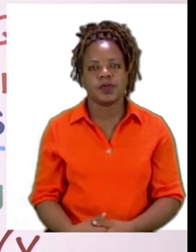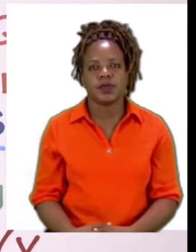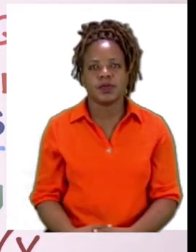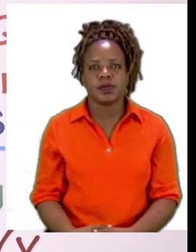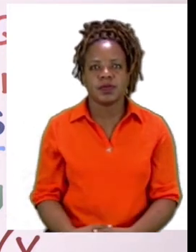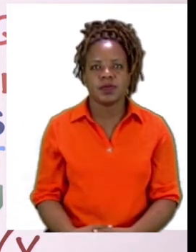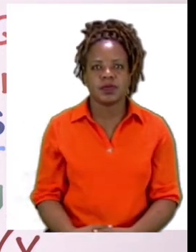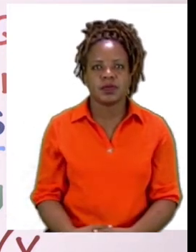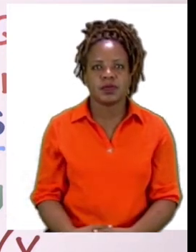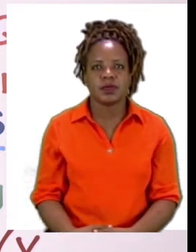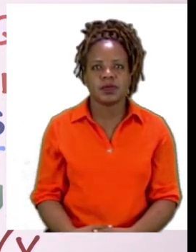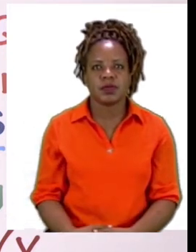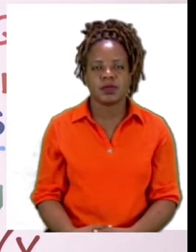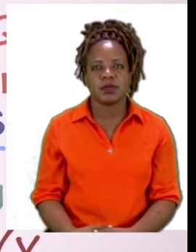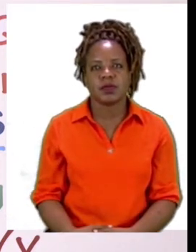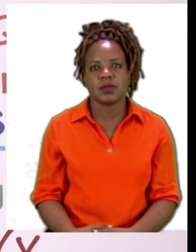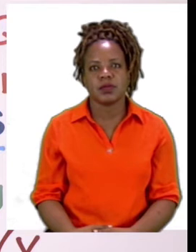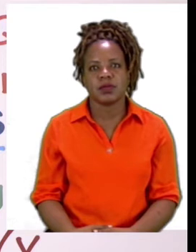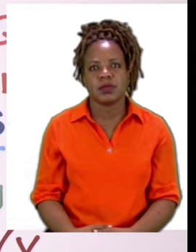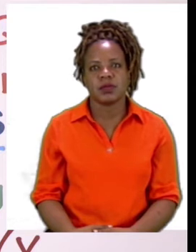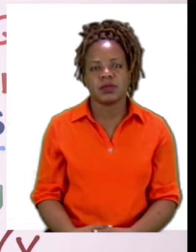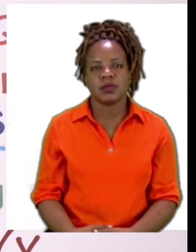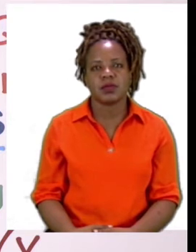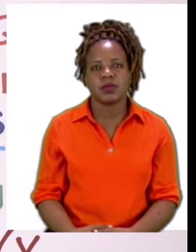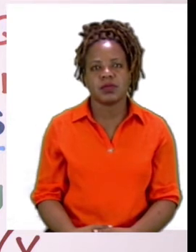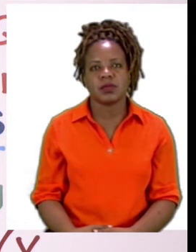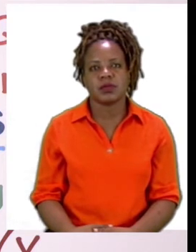And then, now I have shaded